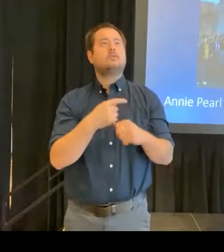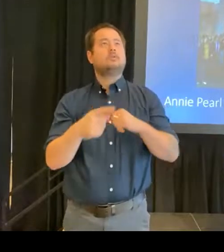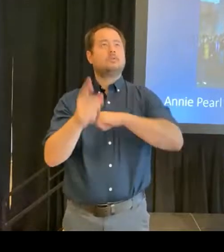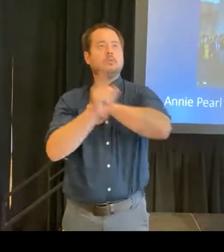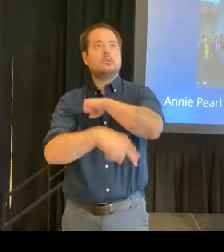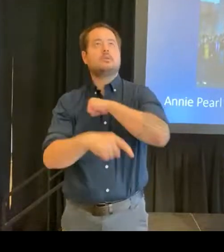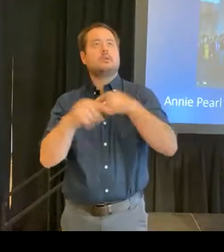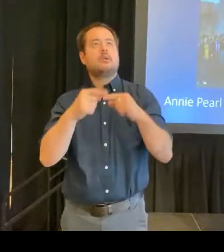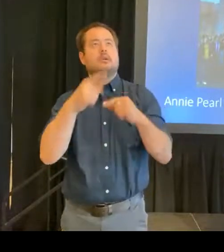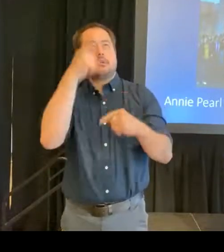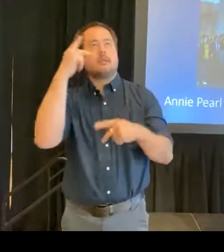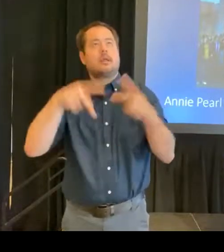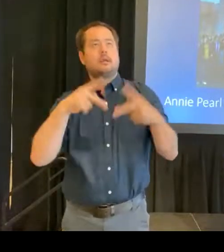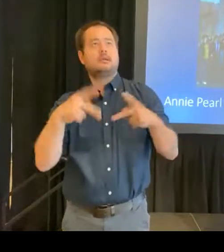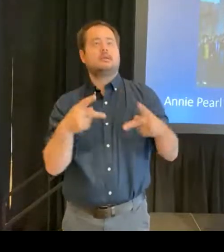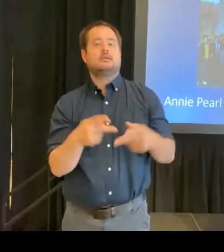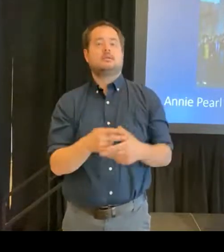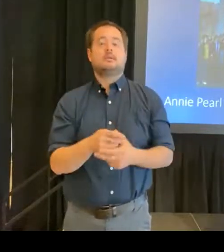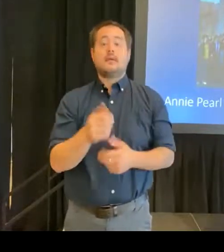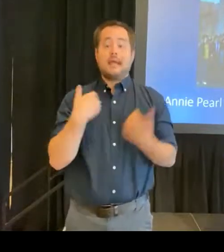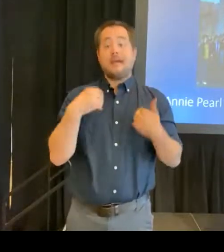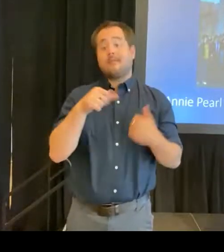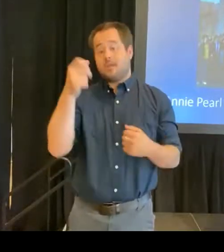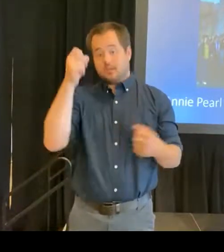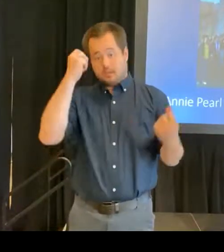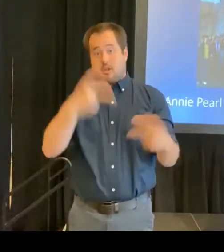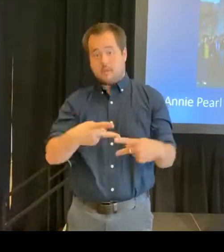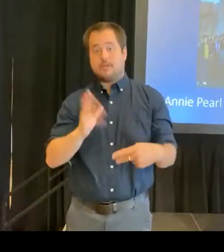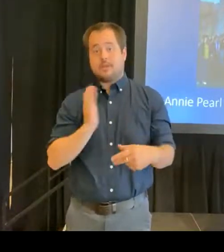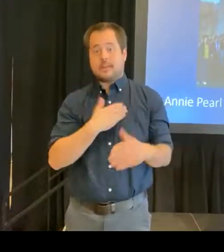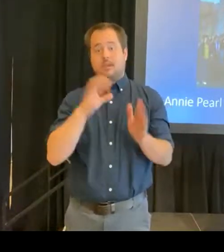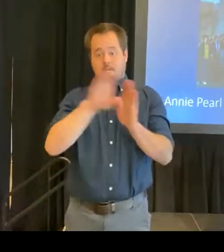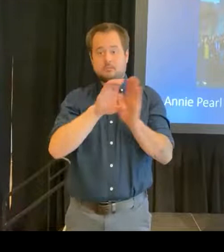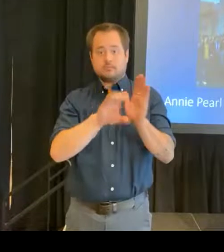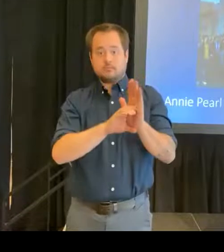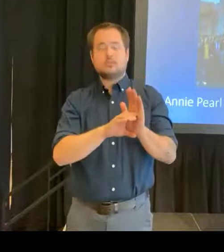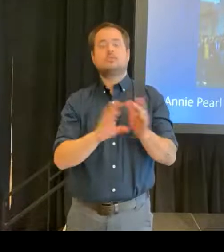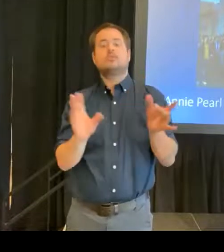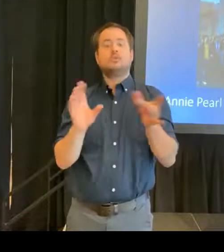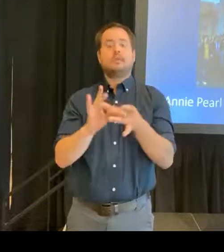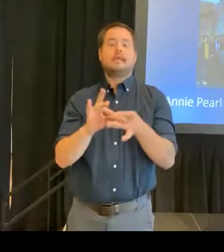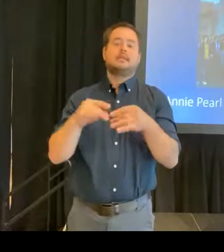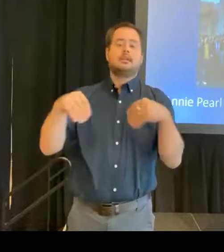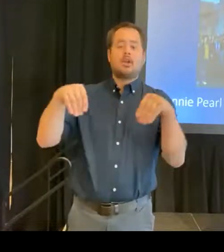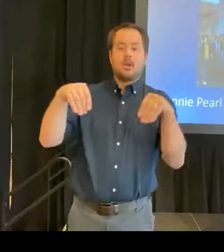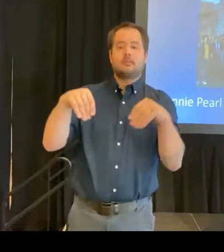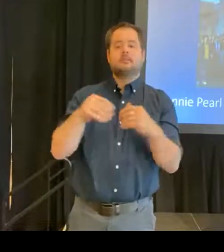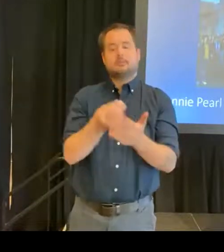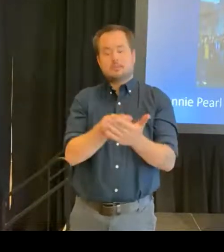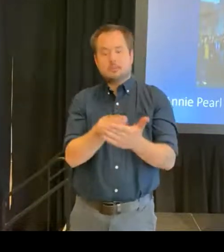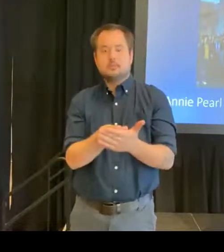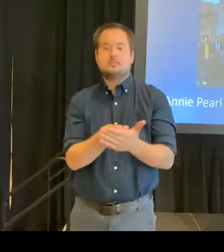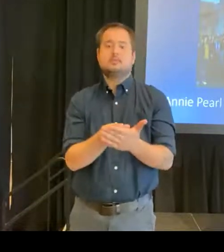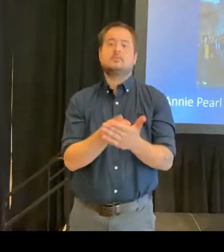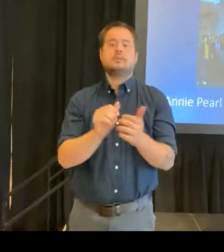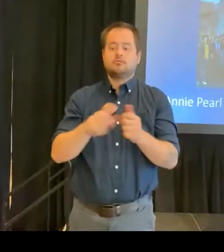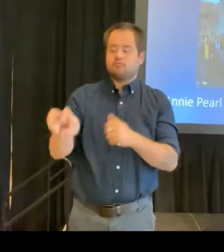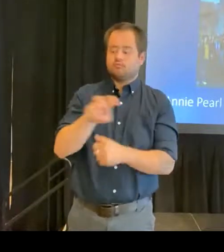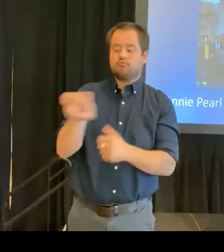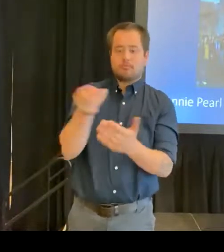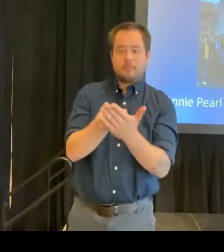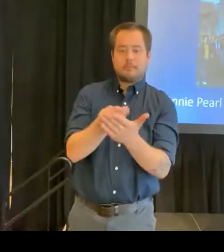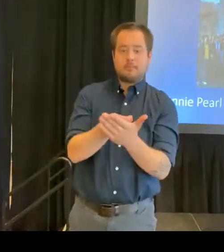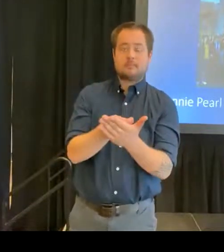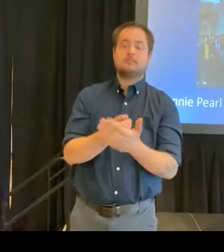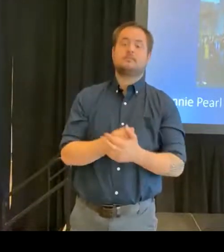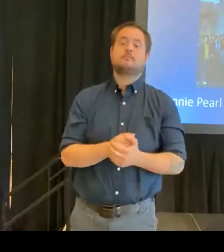other compromises in our Constitution that have to do with commerce. And what does it do about the transfer of money? And one of the compromises